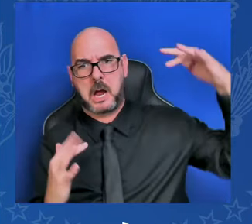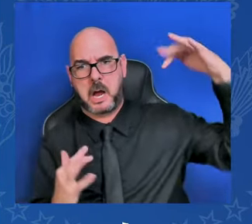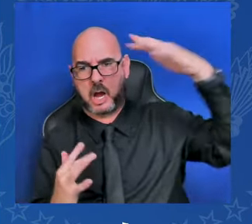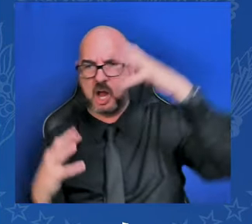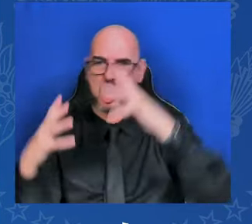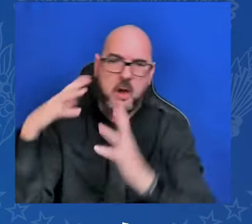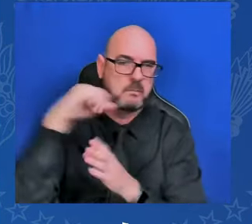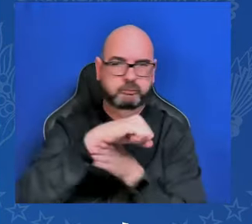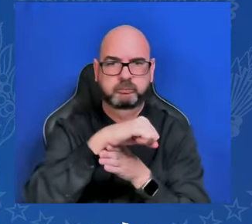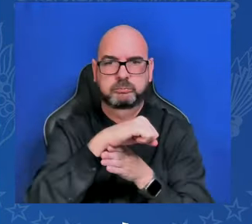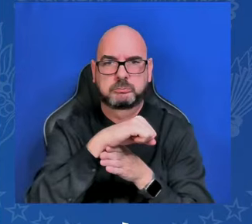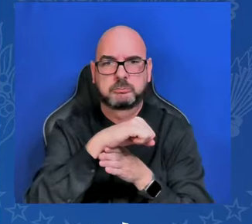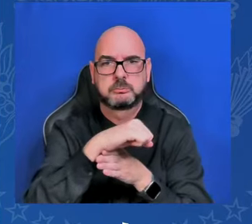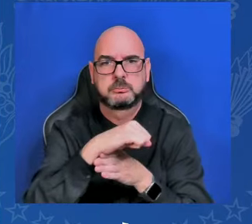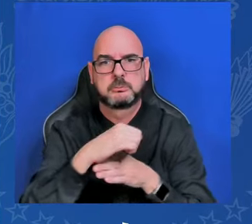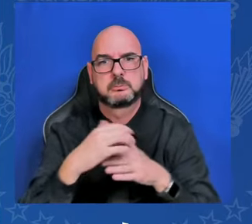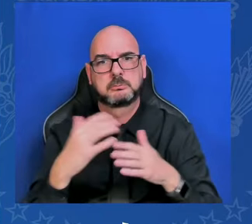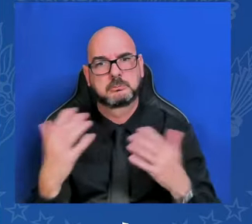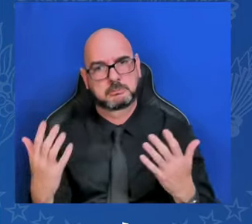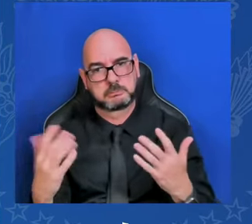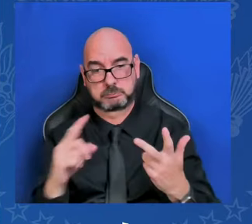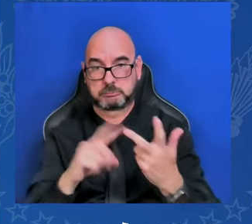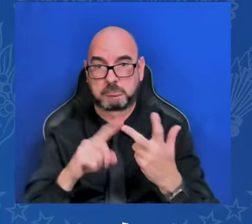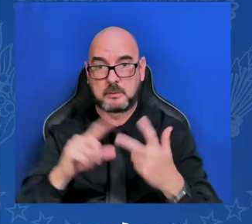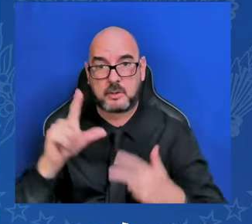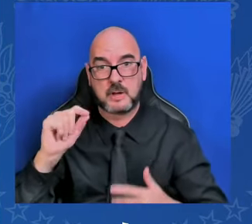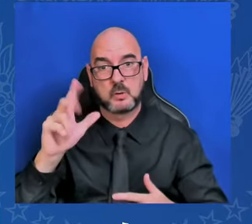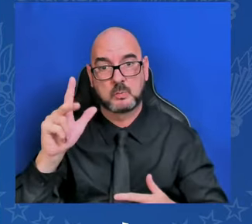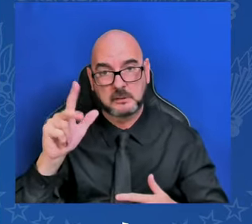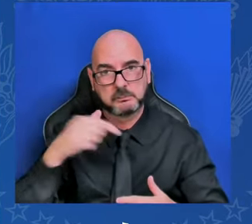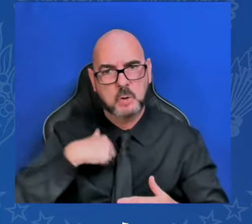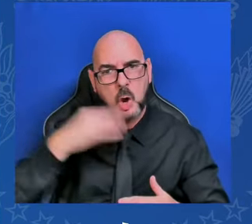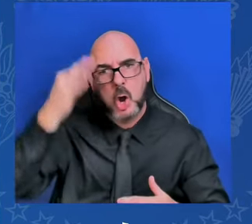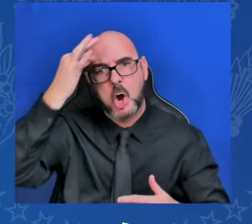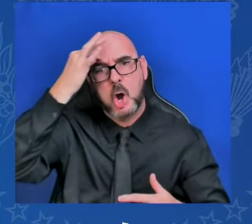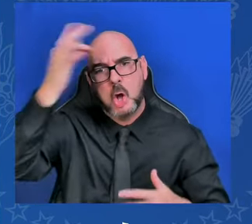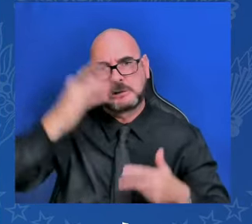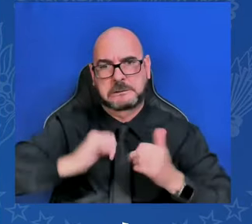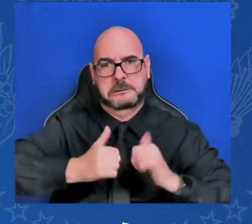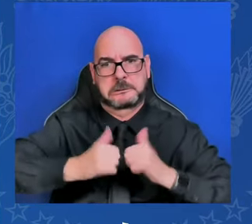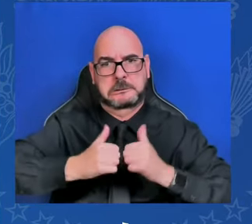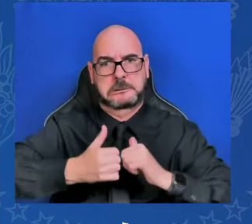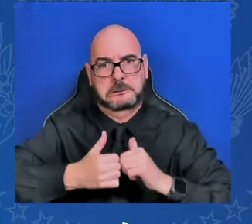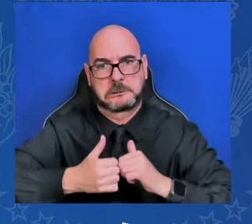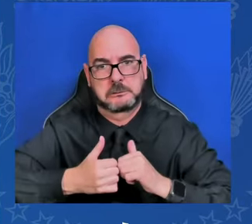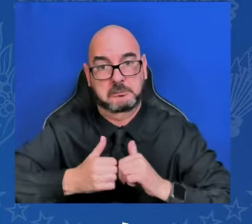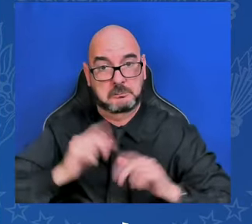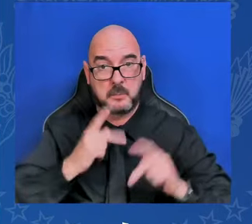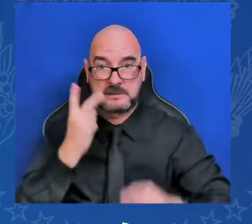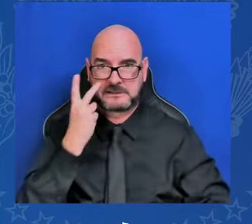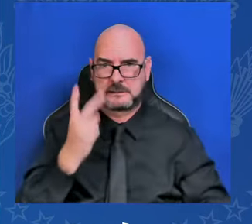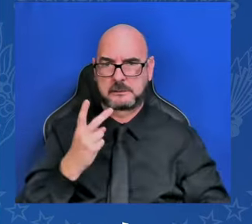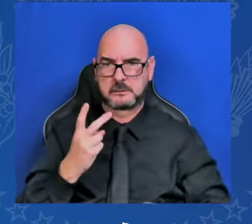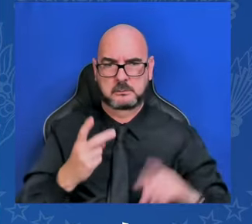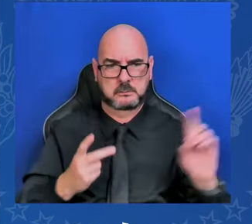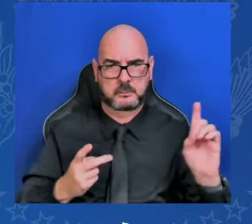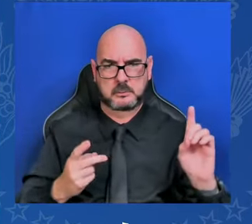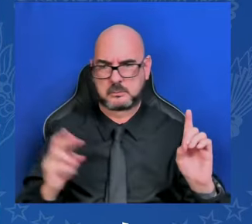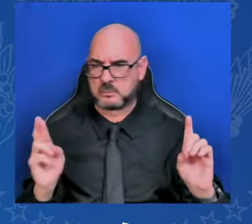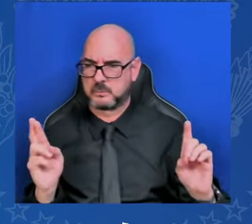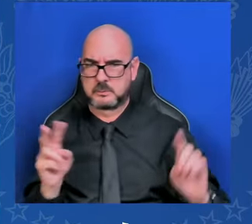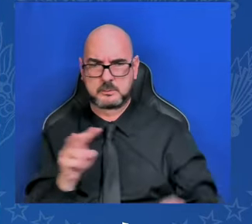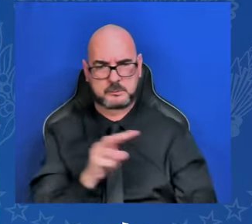close race we won. When voters have a choice between what we stand for and what Trump and the MAGA Republicans stand for, we